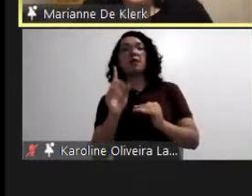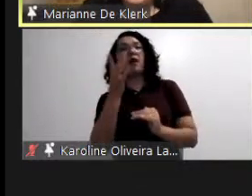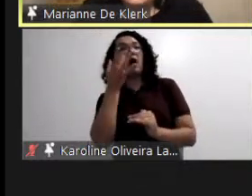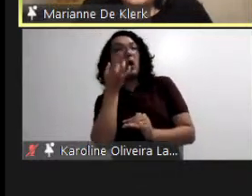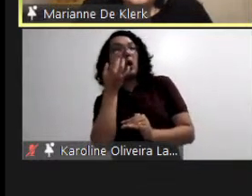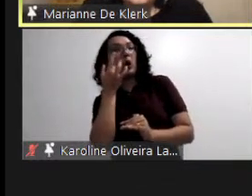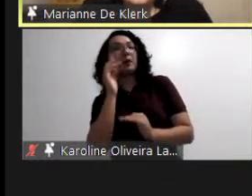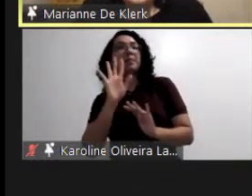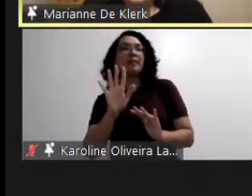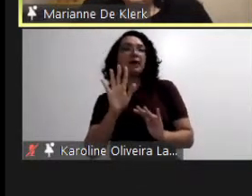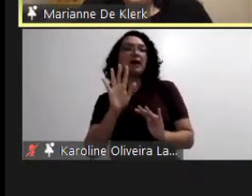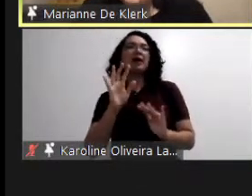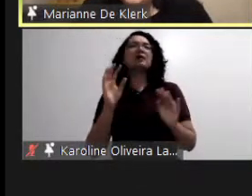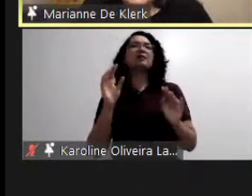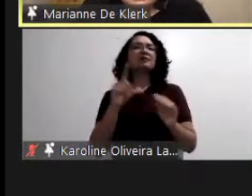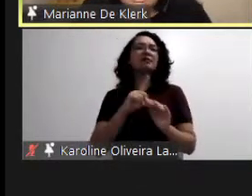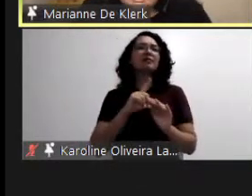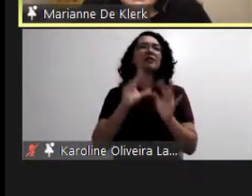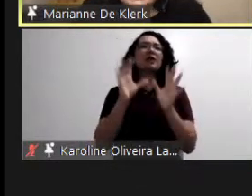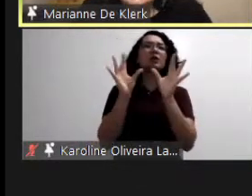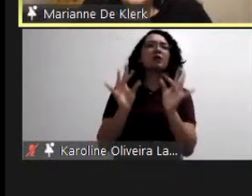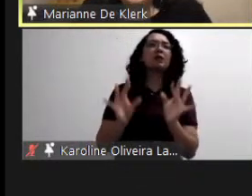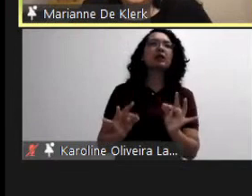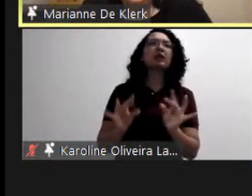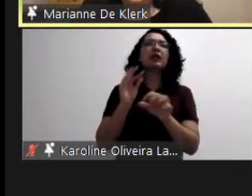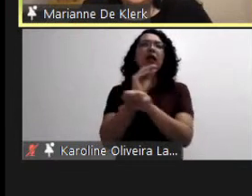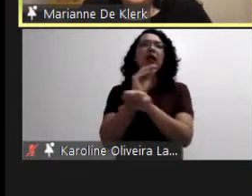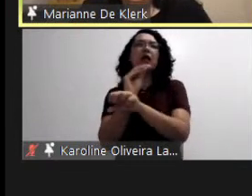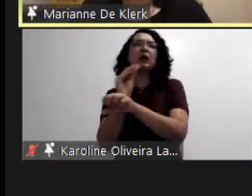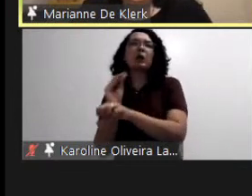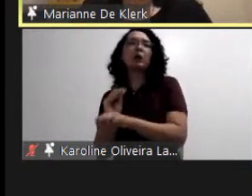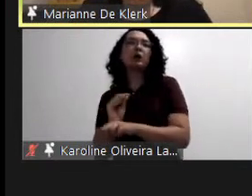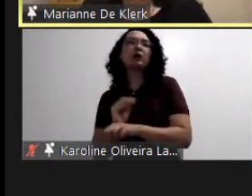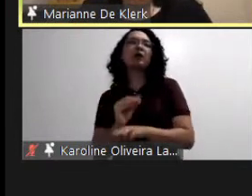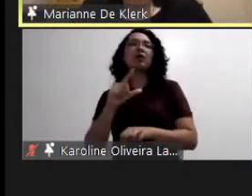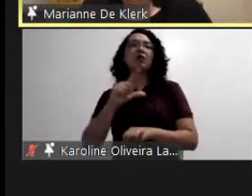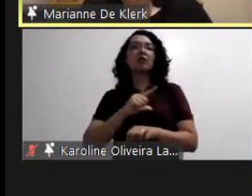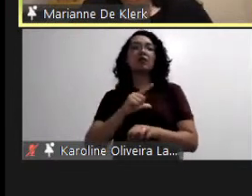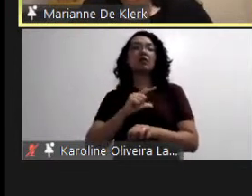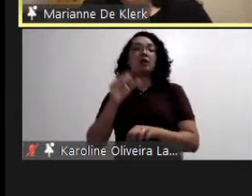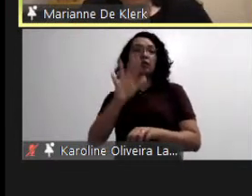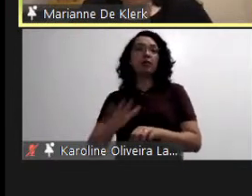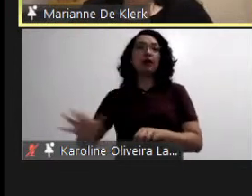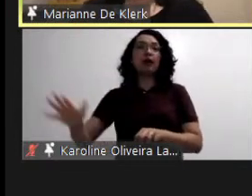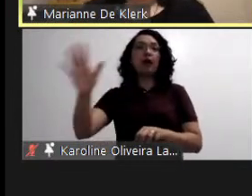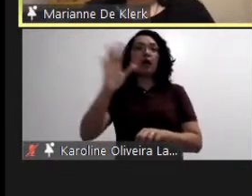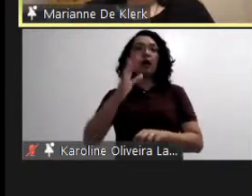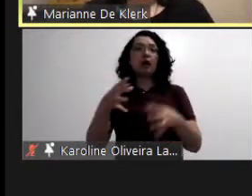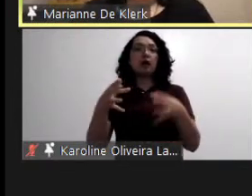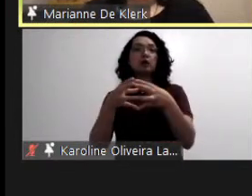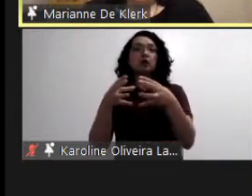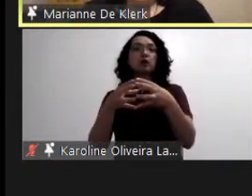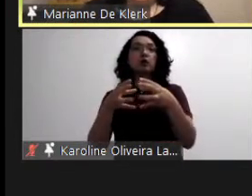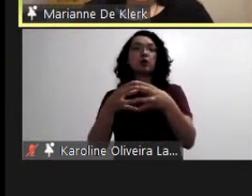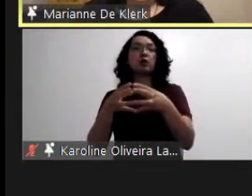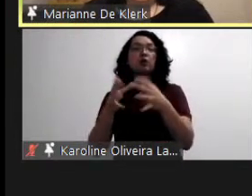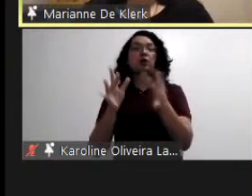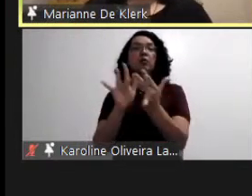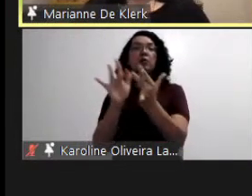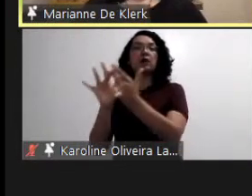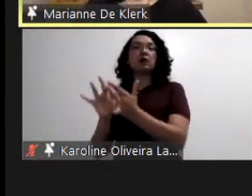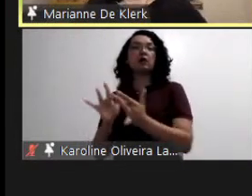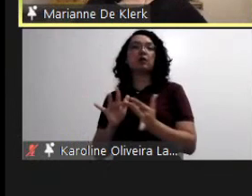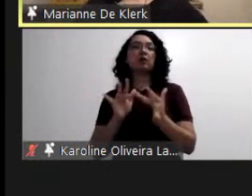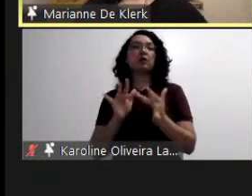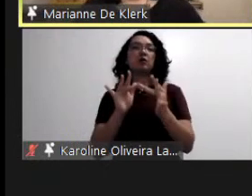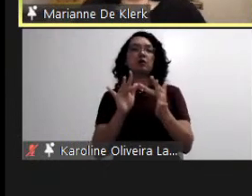suggestion of artworks, which you'll see in the later buildings, fully realized the Louvet systems. We'll